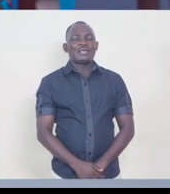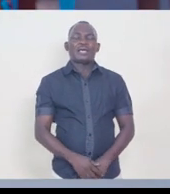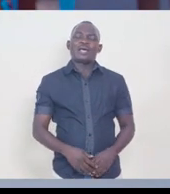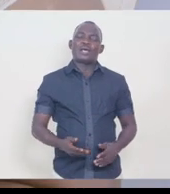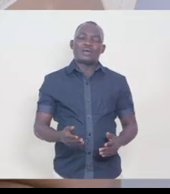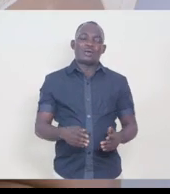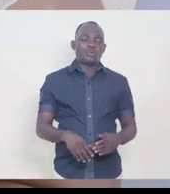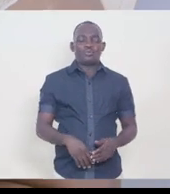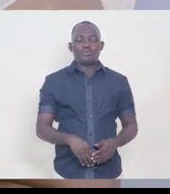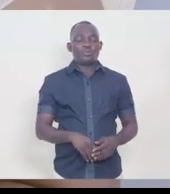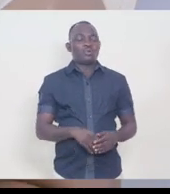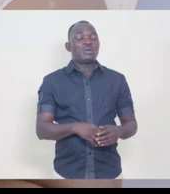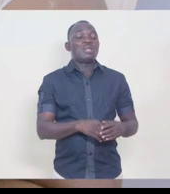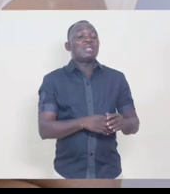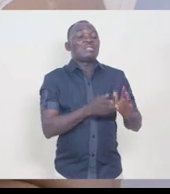Leave that one to me.